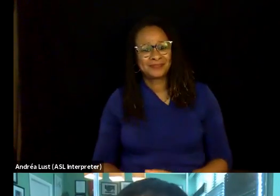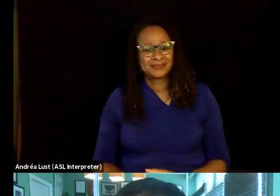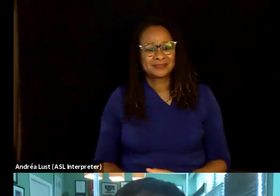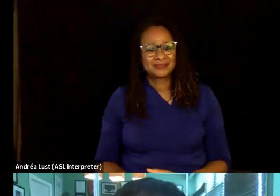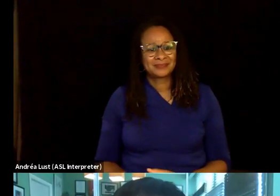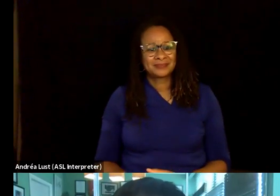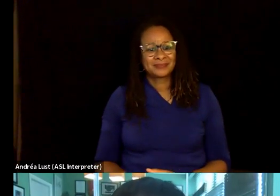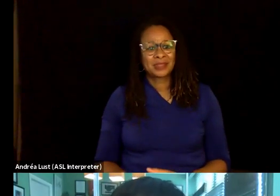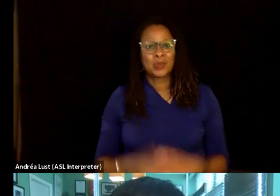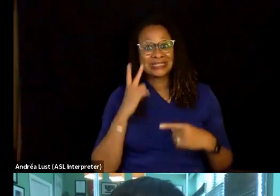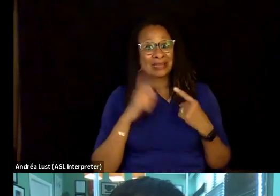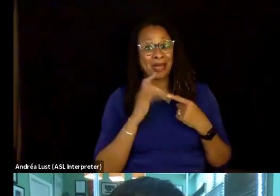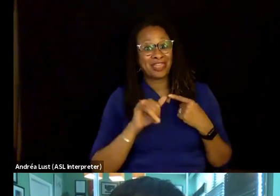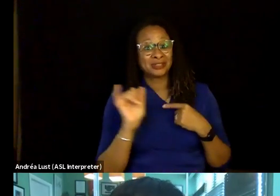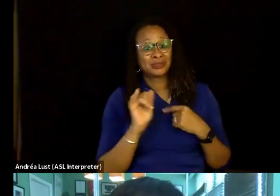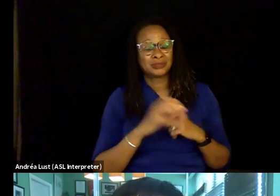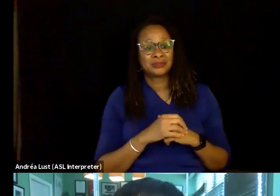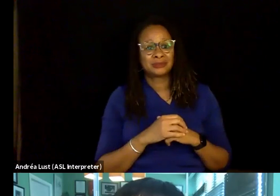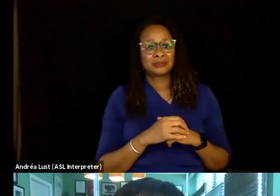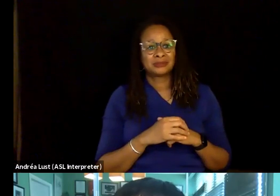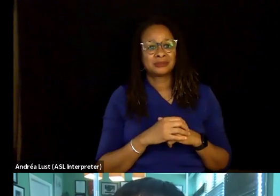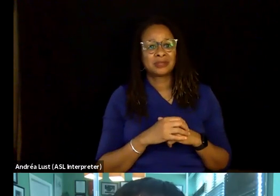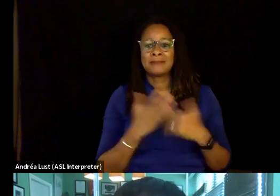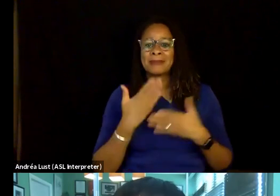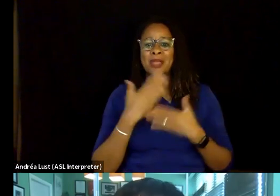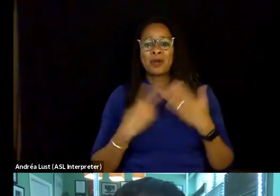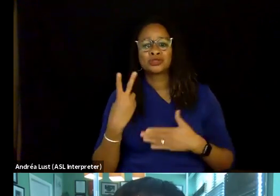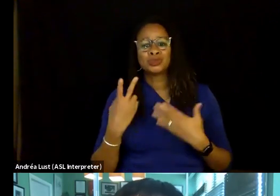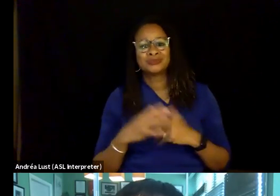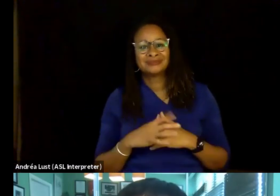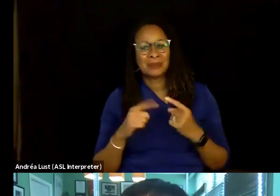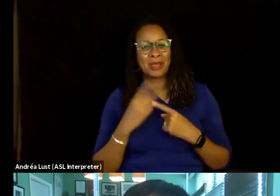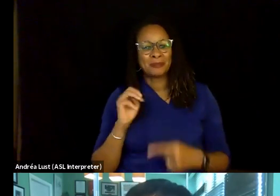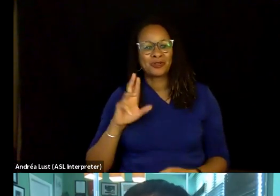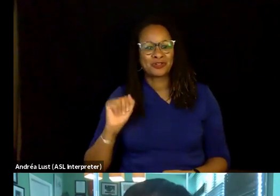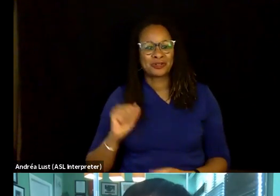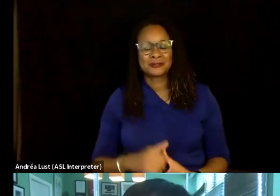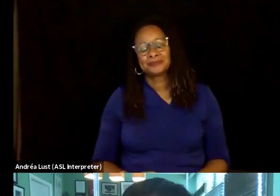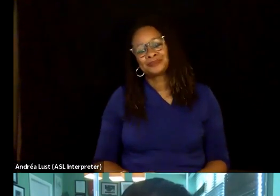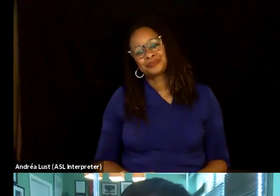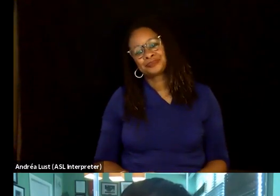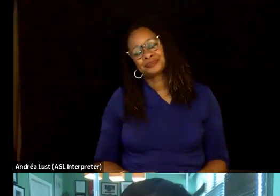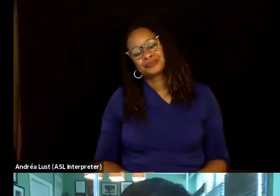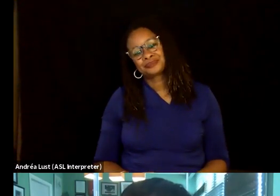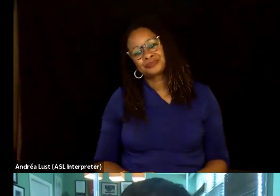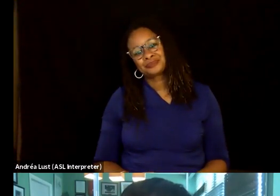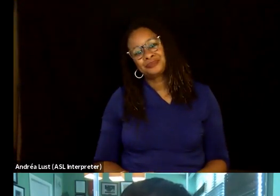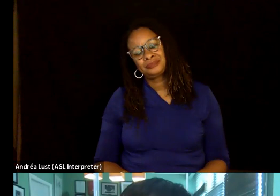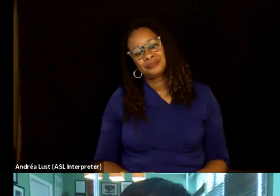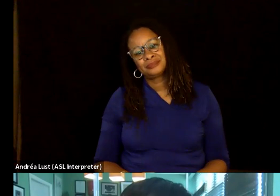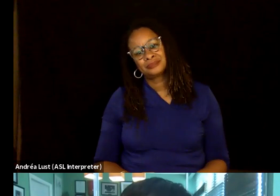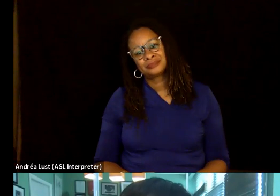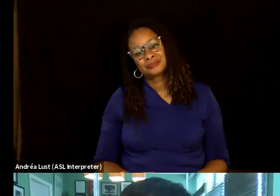we'll see about that. There might be a part two somewhere in there. What a, you know,